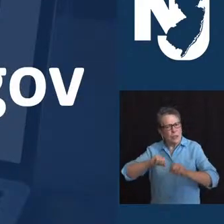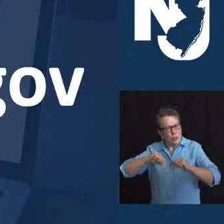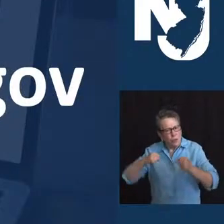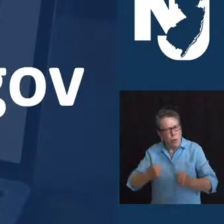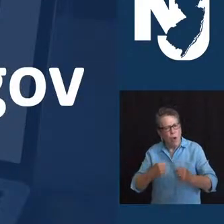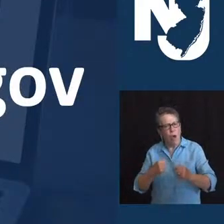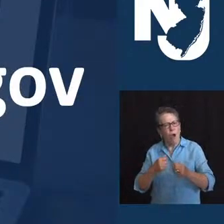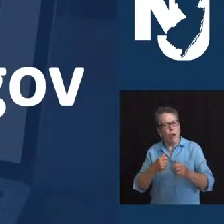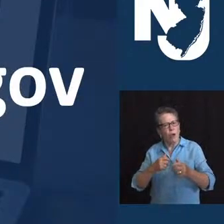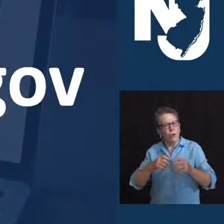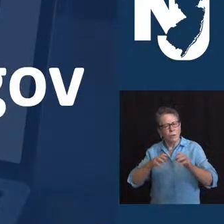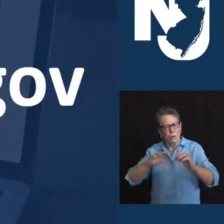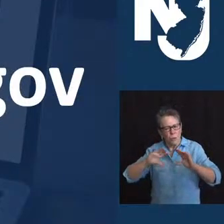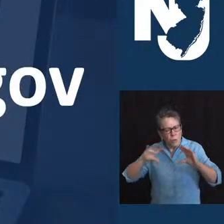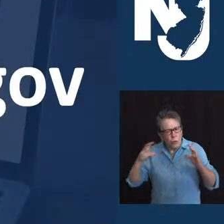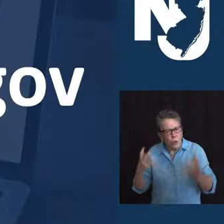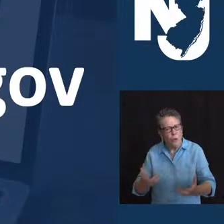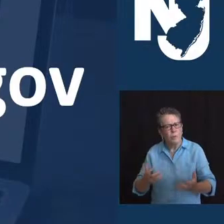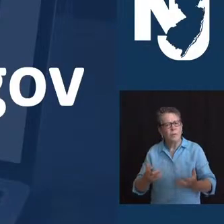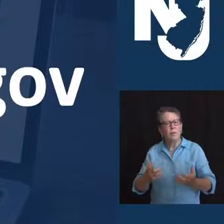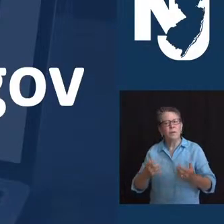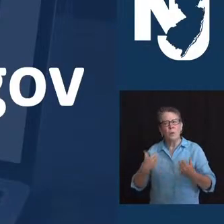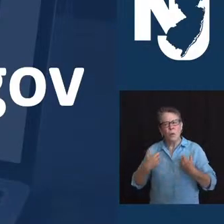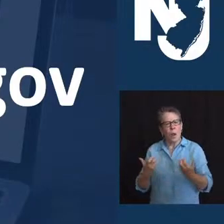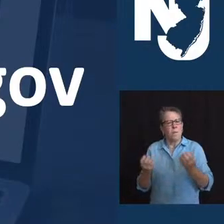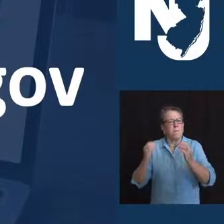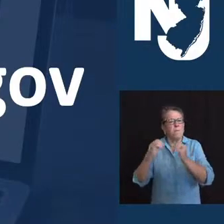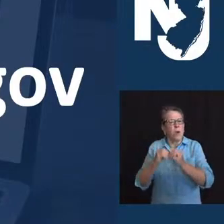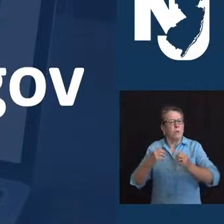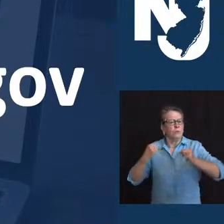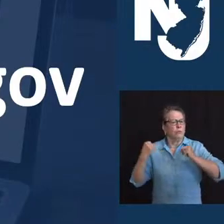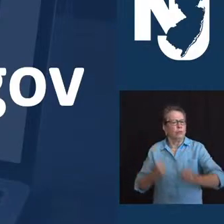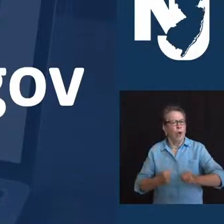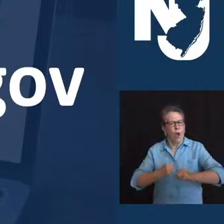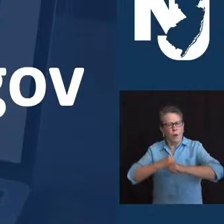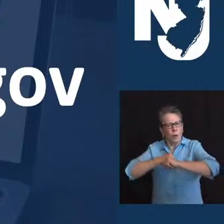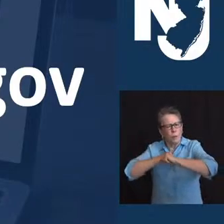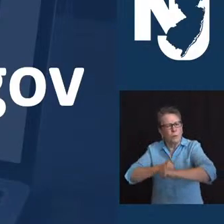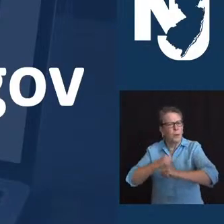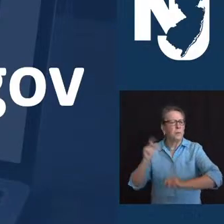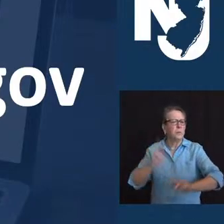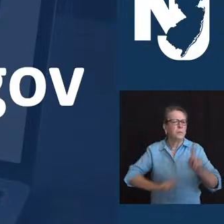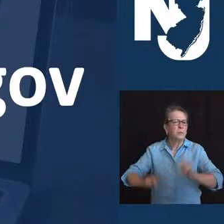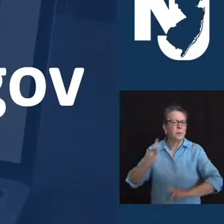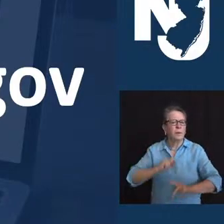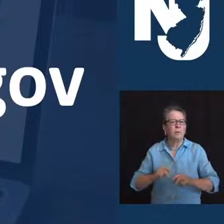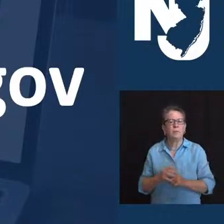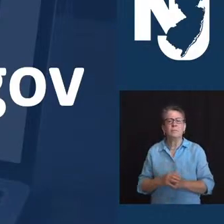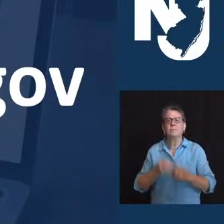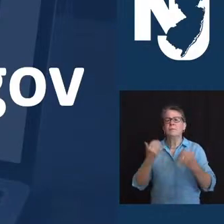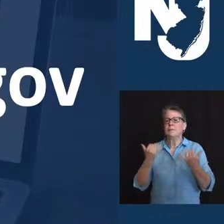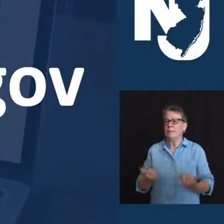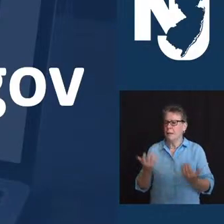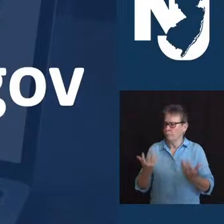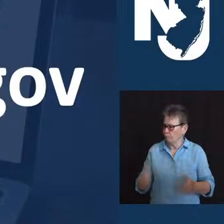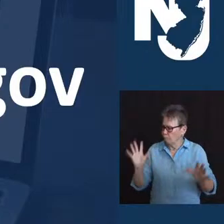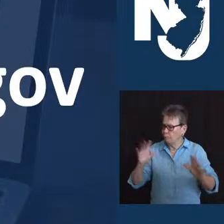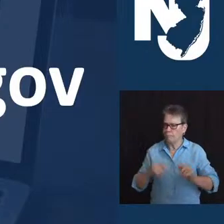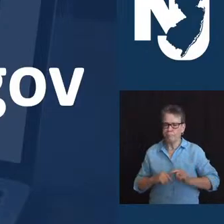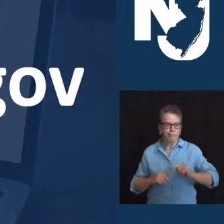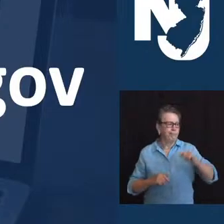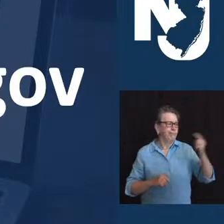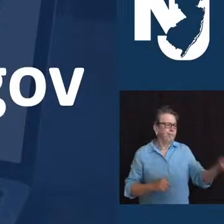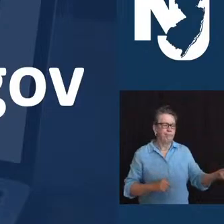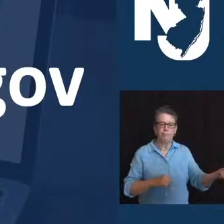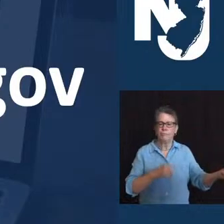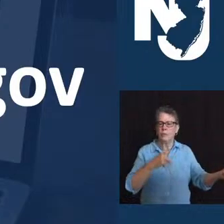we become. With that, please help me welcome the woman who needs no introduction, the Commissioner of the Department of Health, Judy